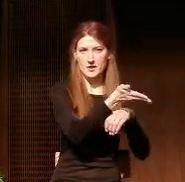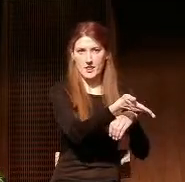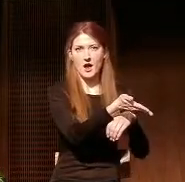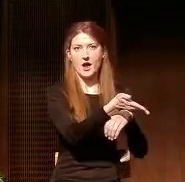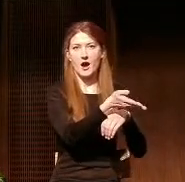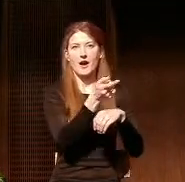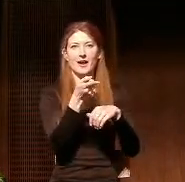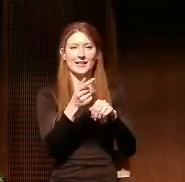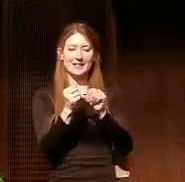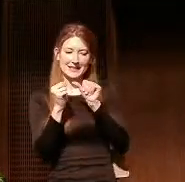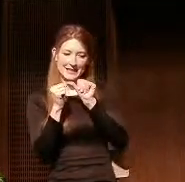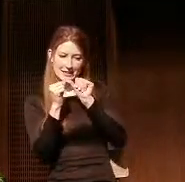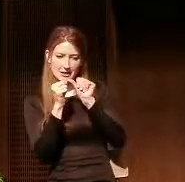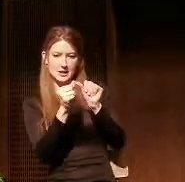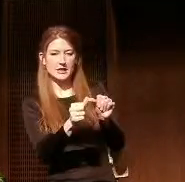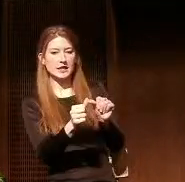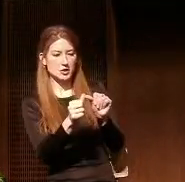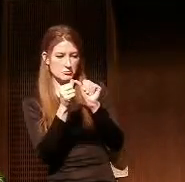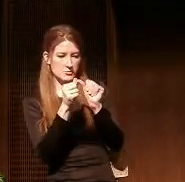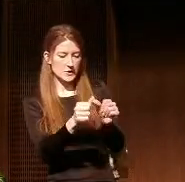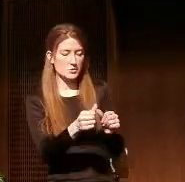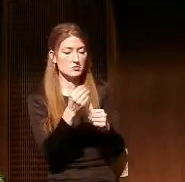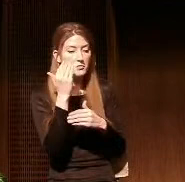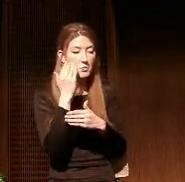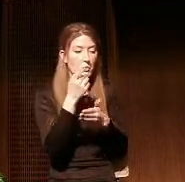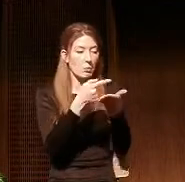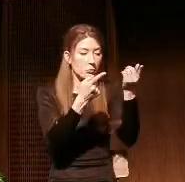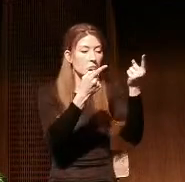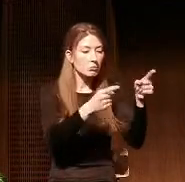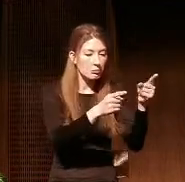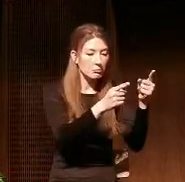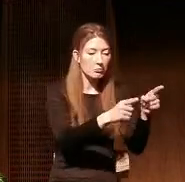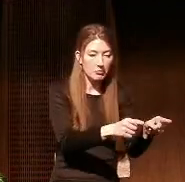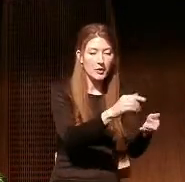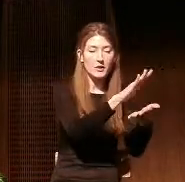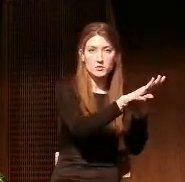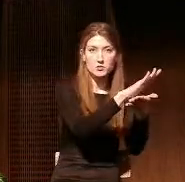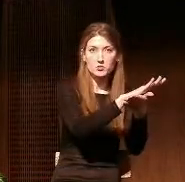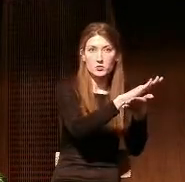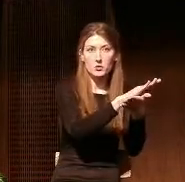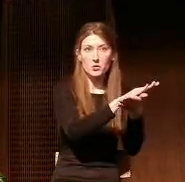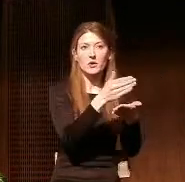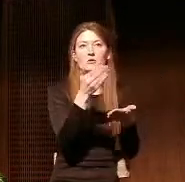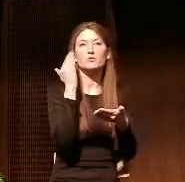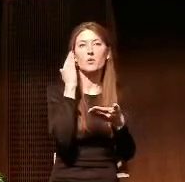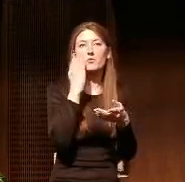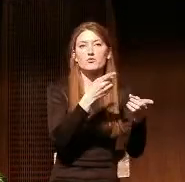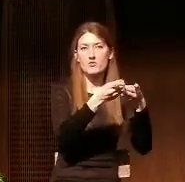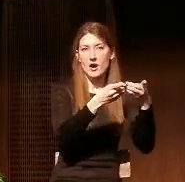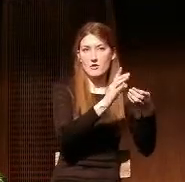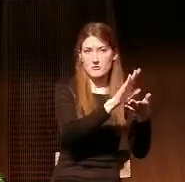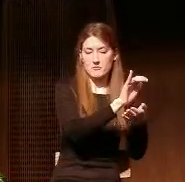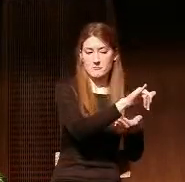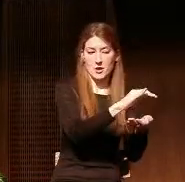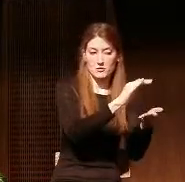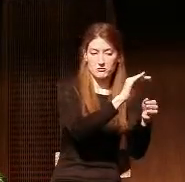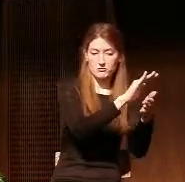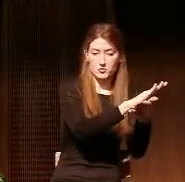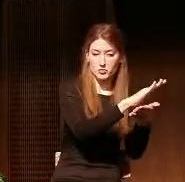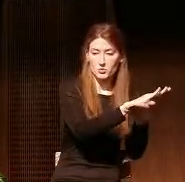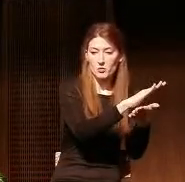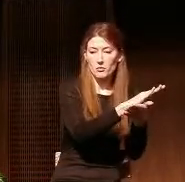kept up with that satellite school and with Donald Dewar, the director of that satellite school, all through the years.